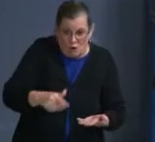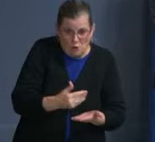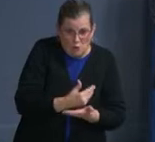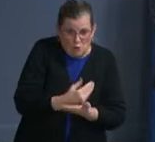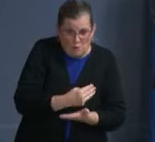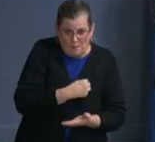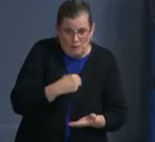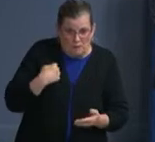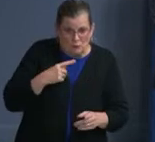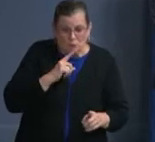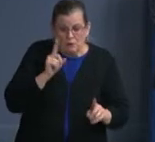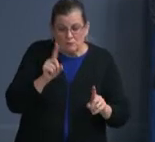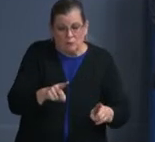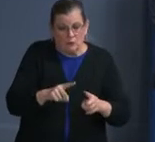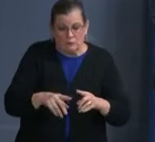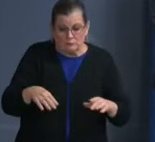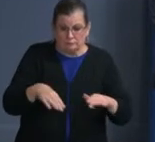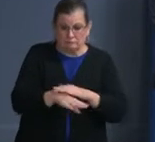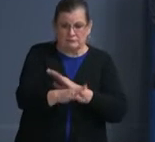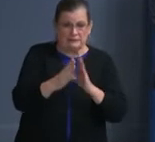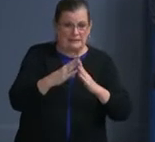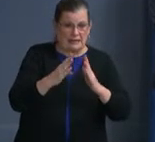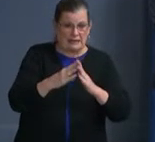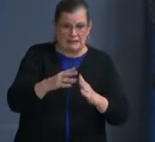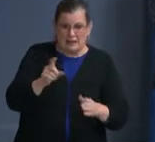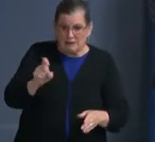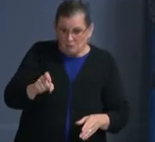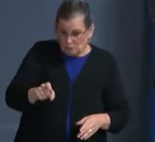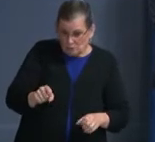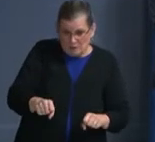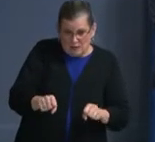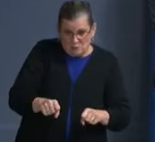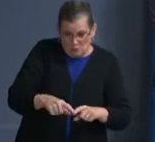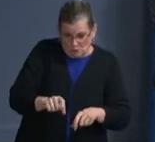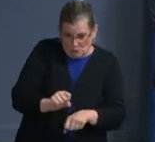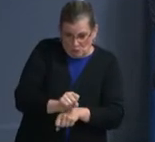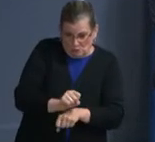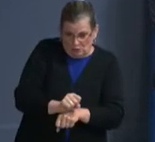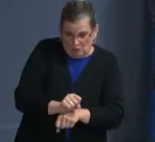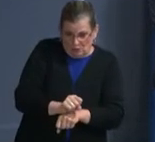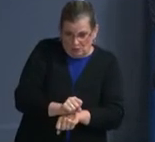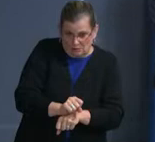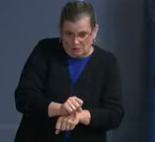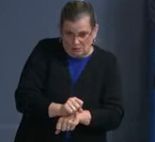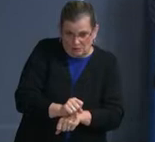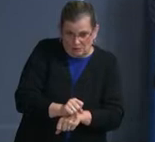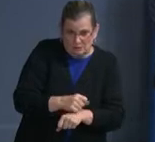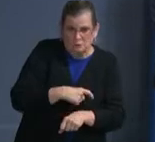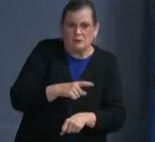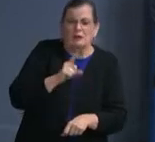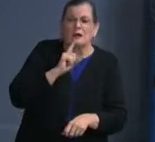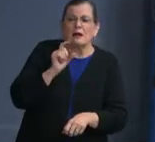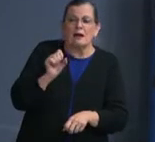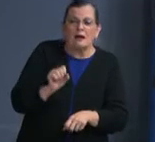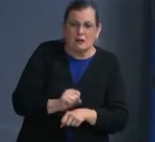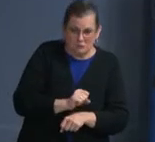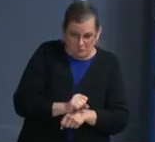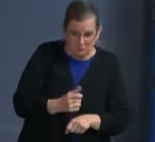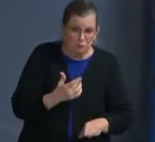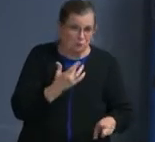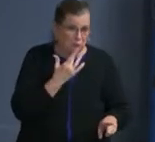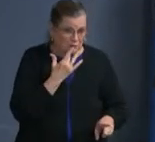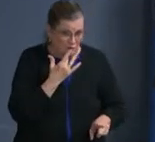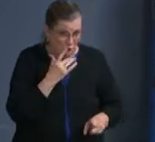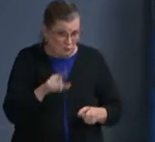to town, and they have to be able to work. We actually prefer when there are